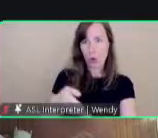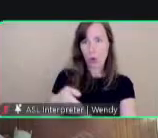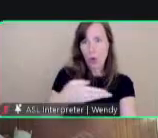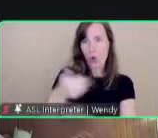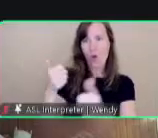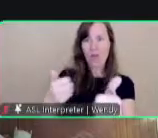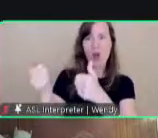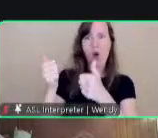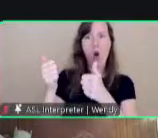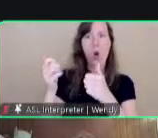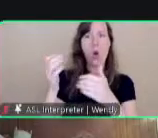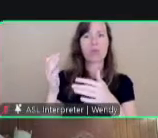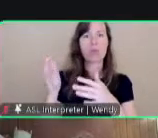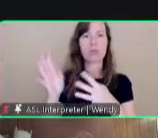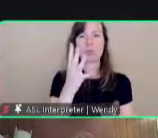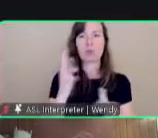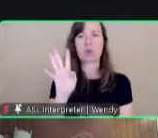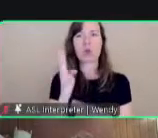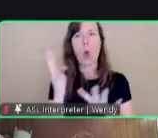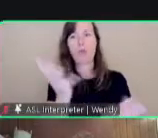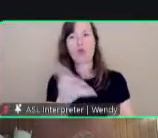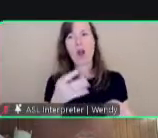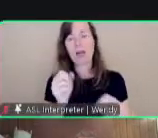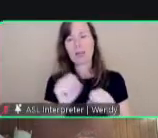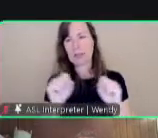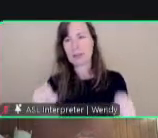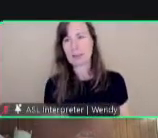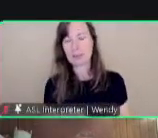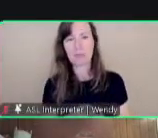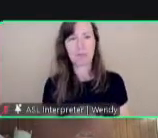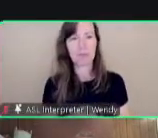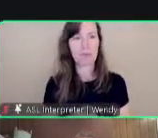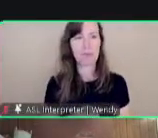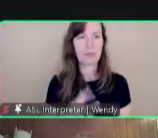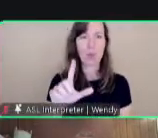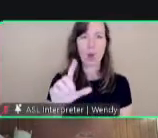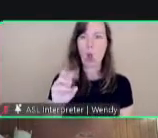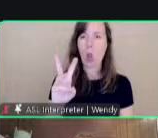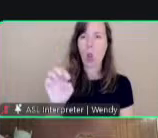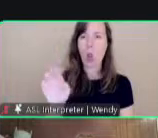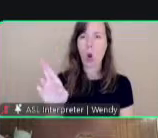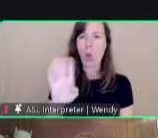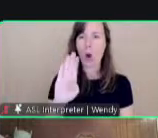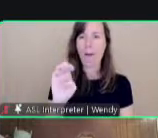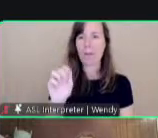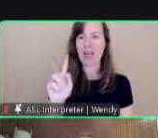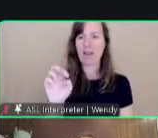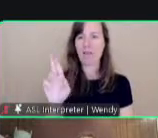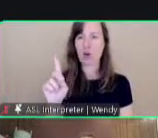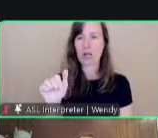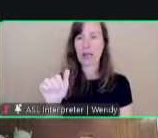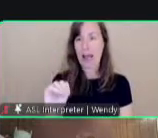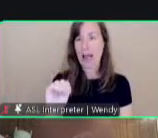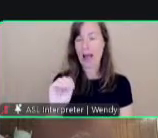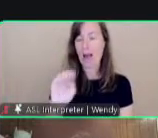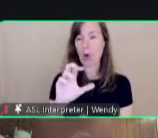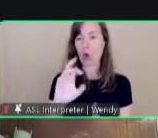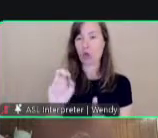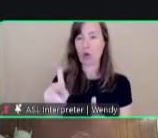drain system. The Lower Beaver Dam Creek Watershed is a grant that we received